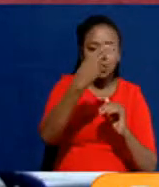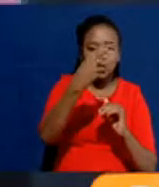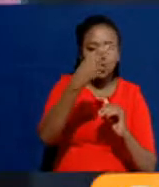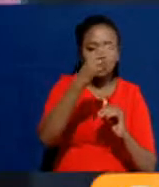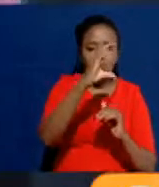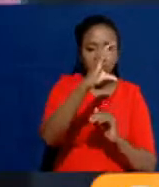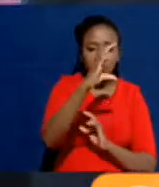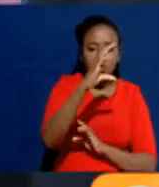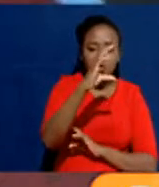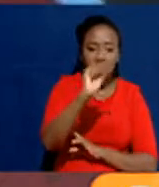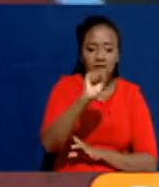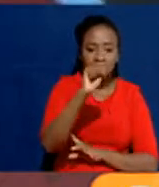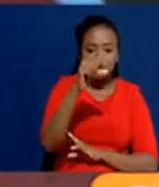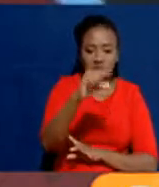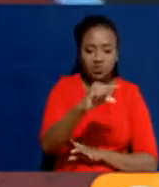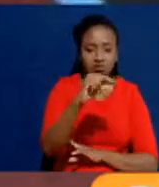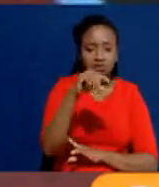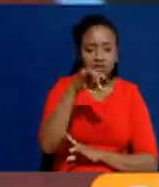the PS.